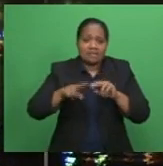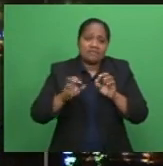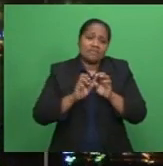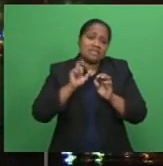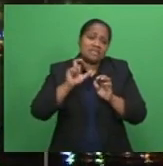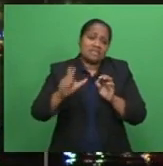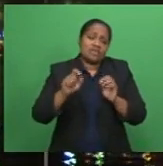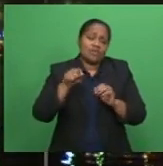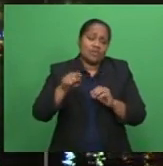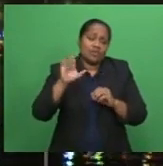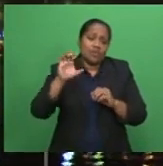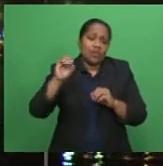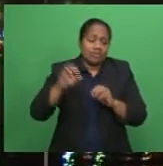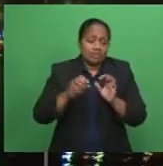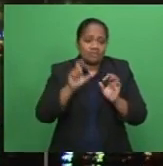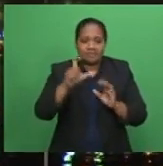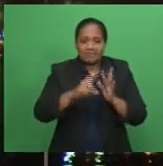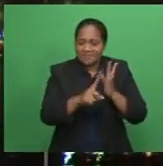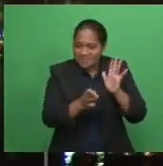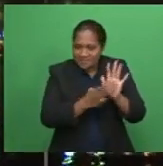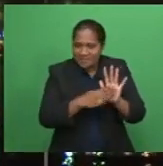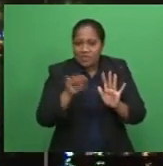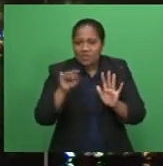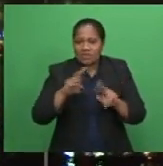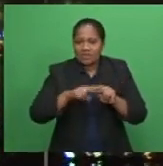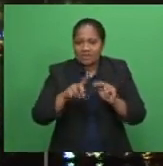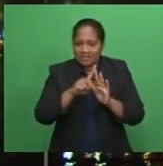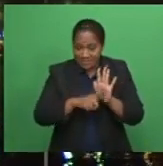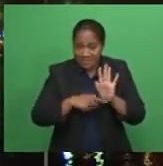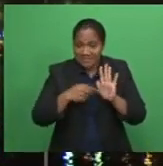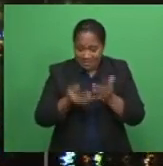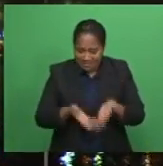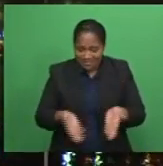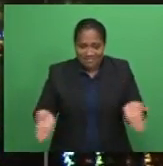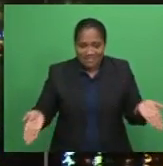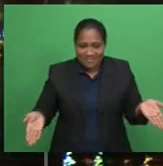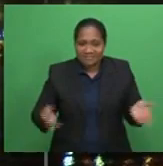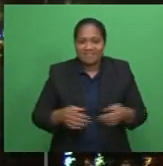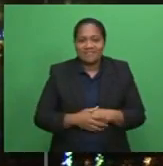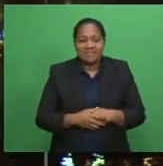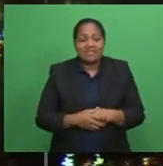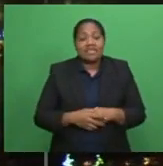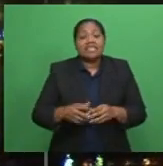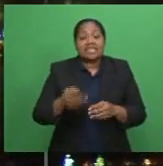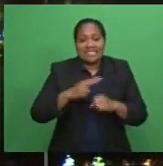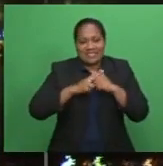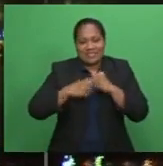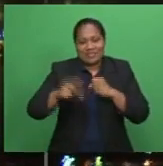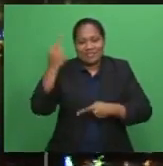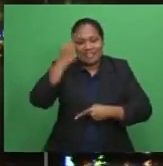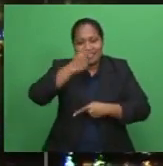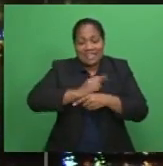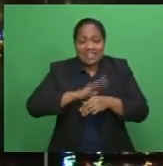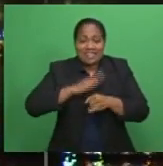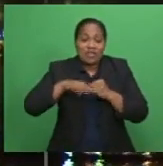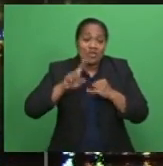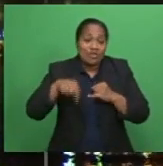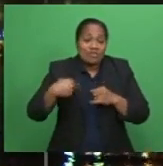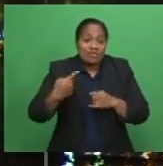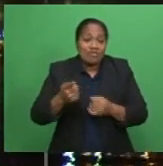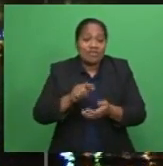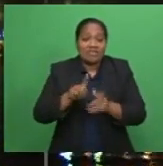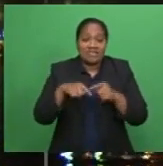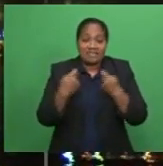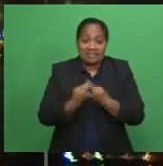fbcnews@fbc.com.fj, via Facebook page FBC News and our Twitter page at FBC_news. That's your news for tonight. Until tomorrow from the team and I, stay